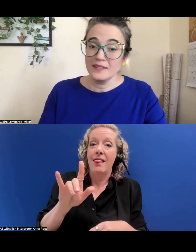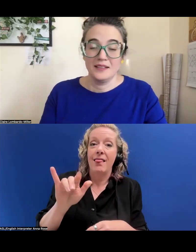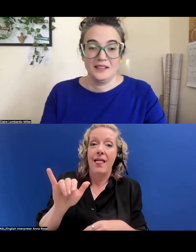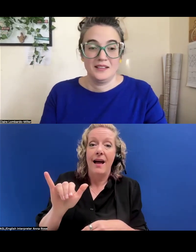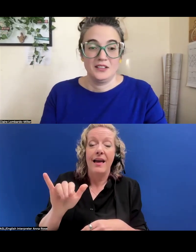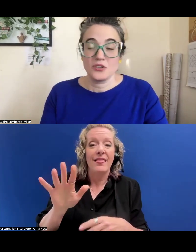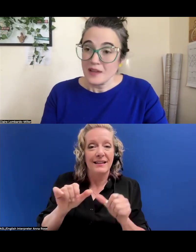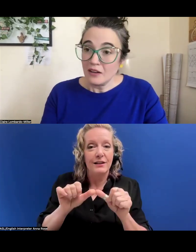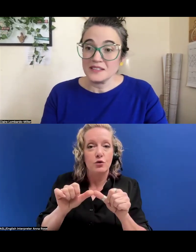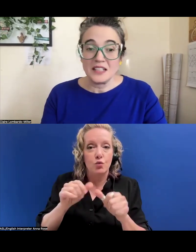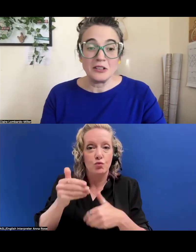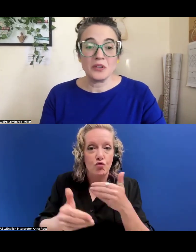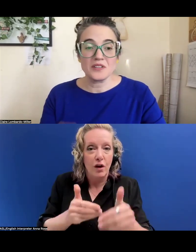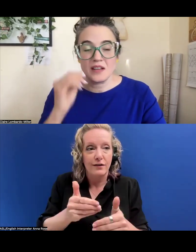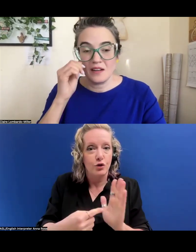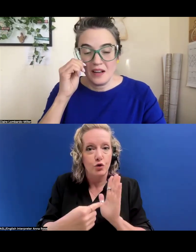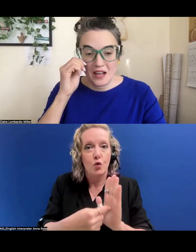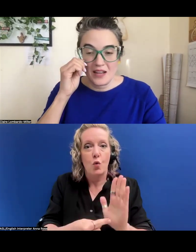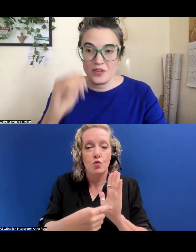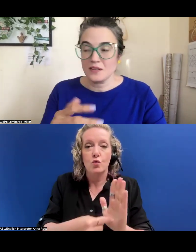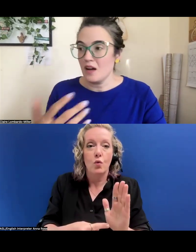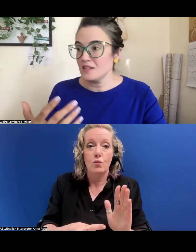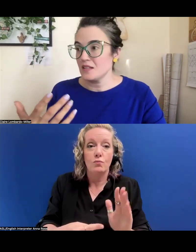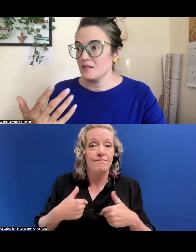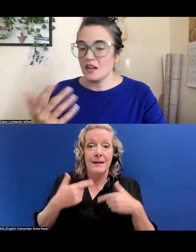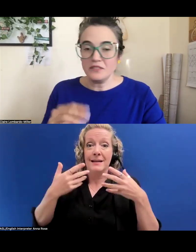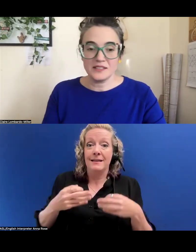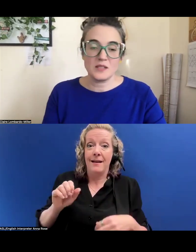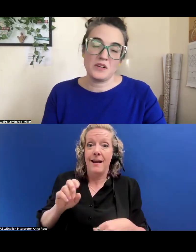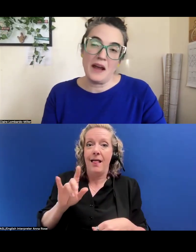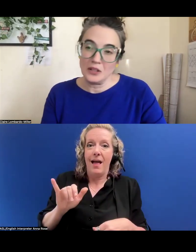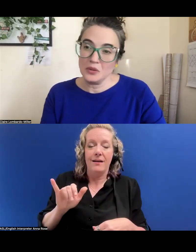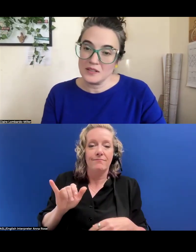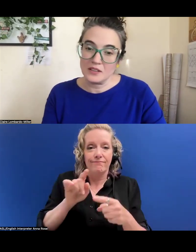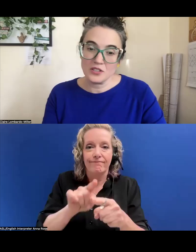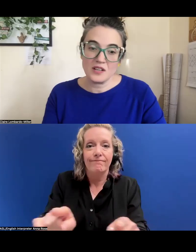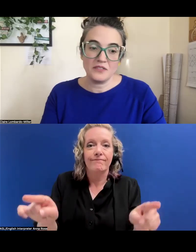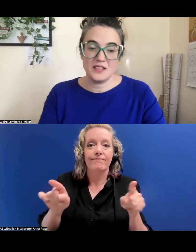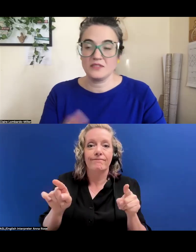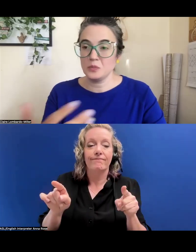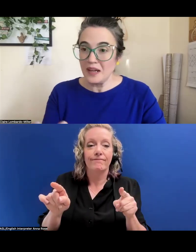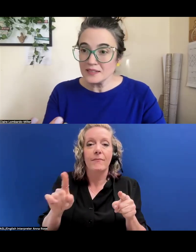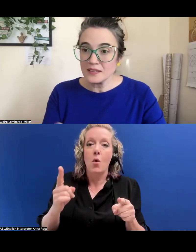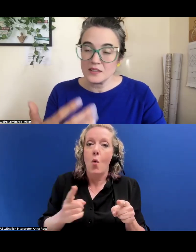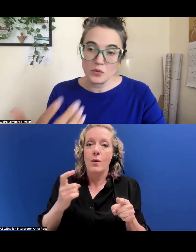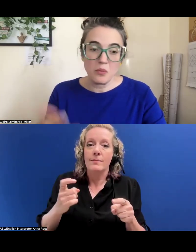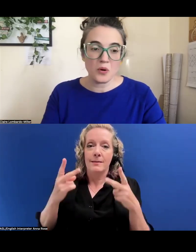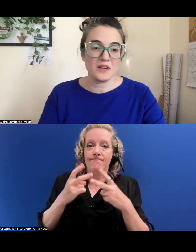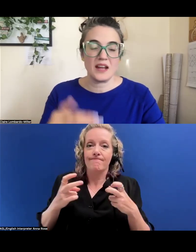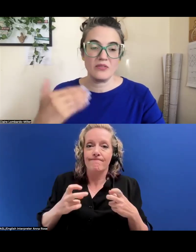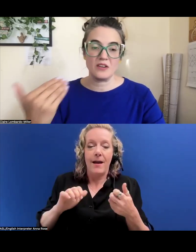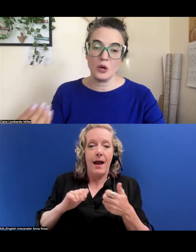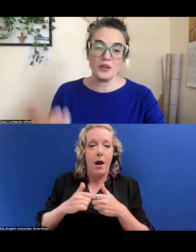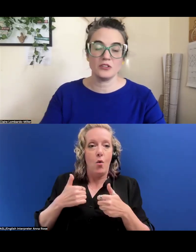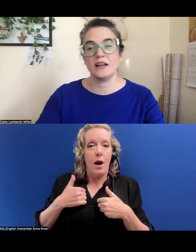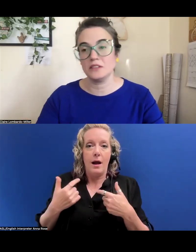declare yourself as a hearing person. And this constant self-assessment of how you conduct yourself in deaf space is important.